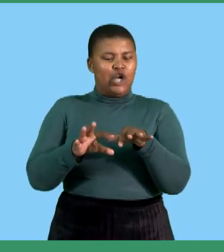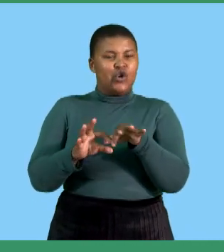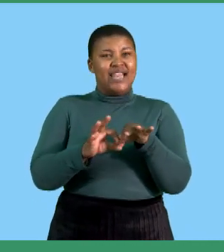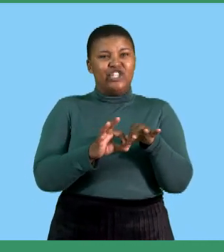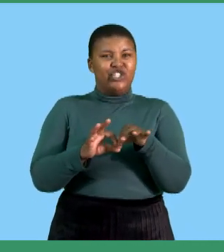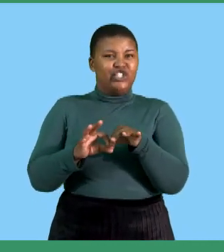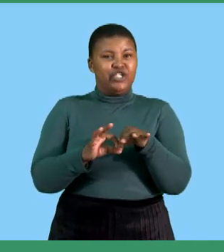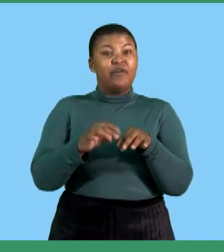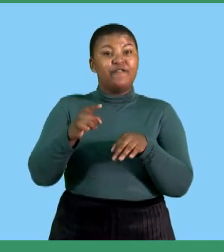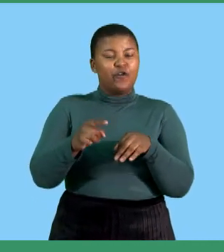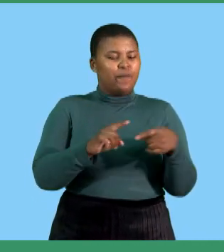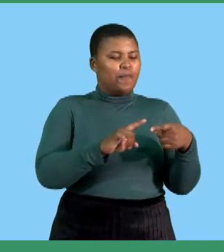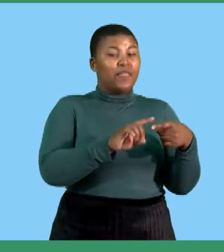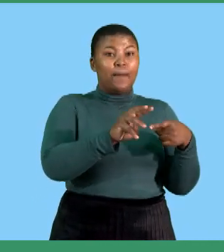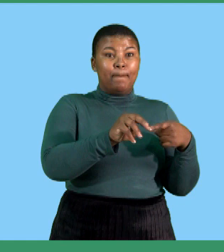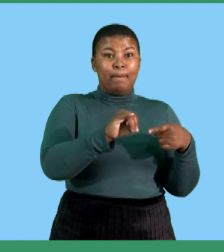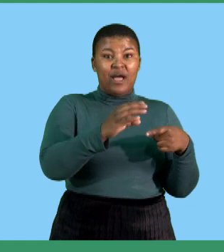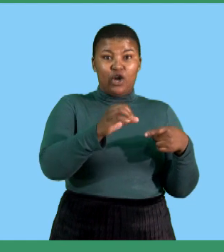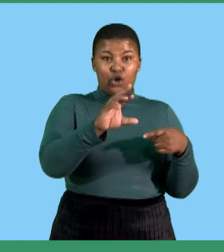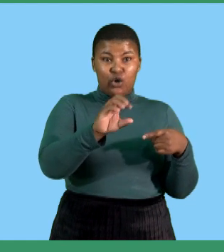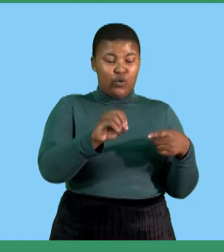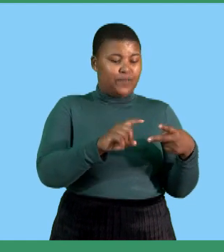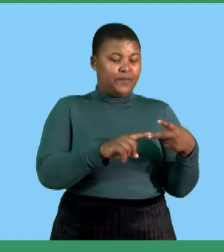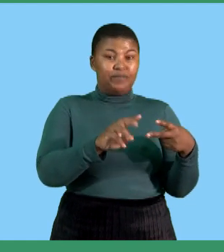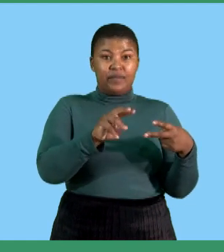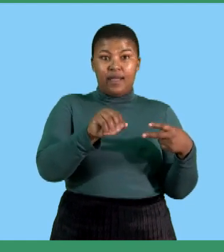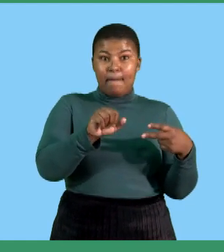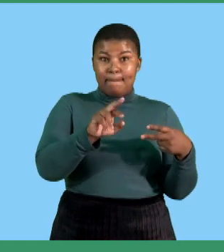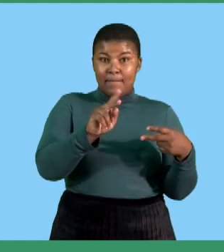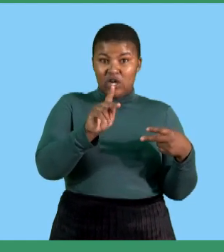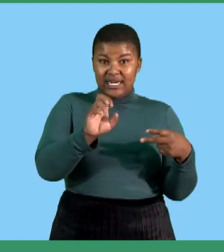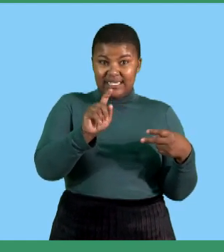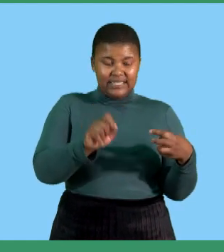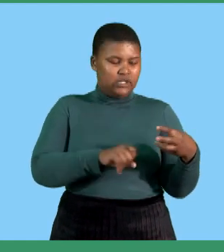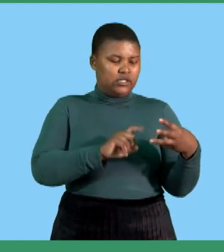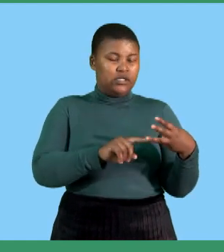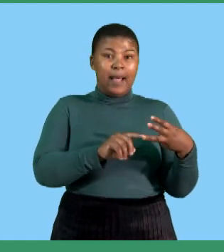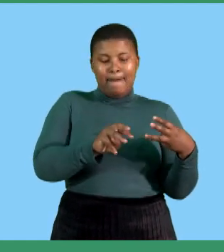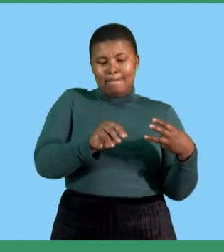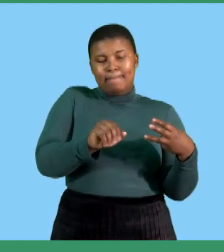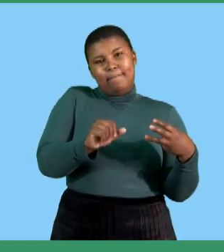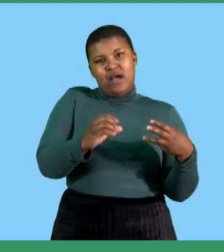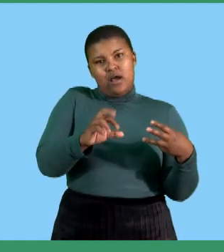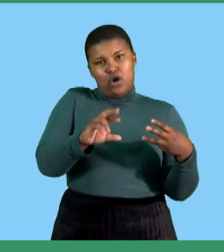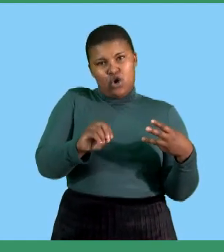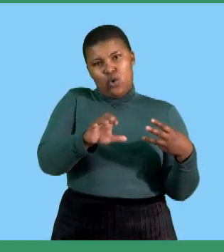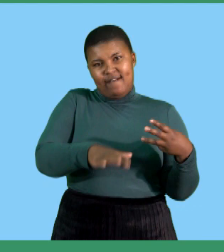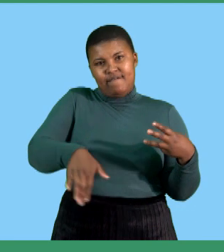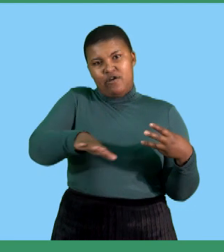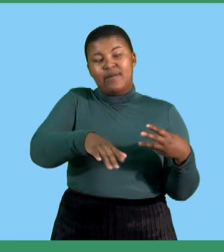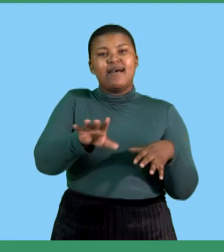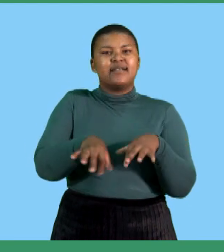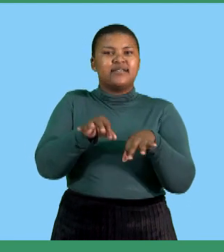explain the interrelationship between the micro, the market, and the